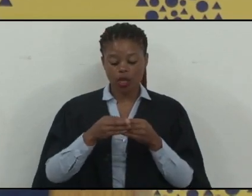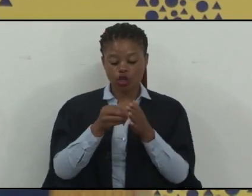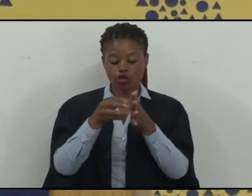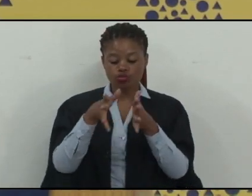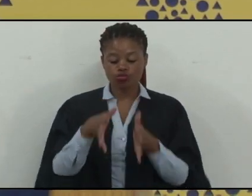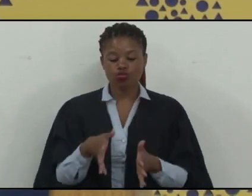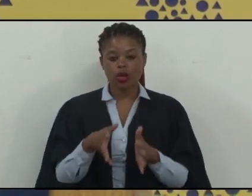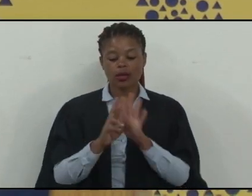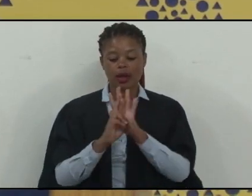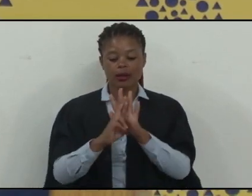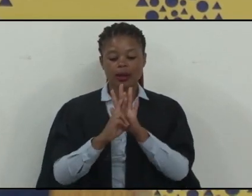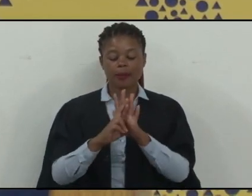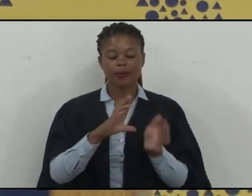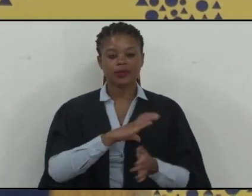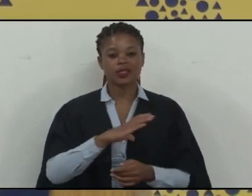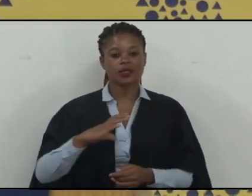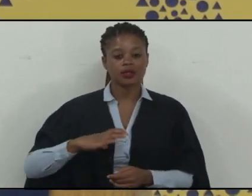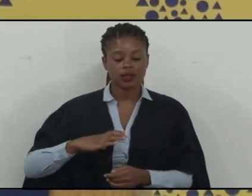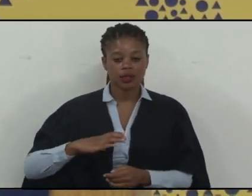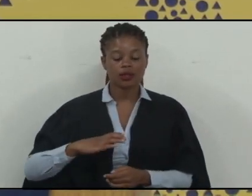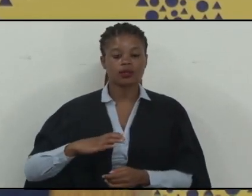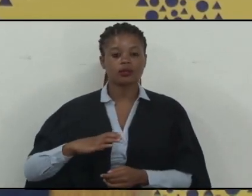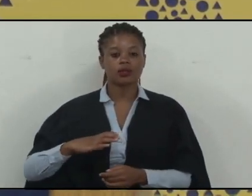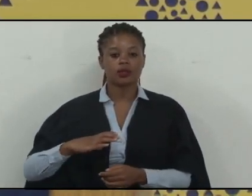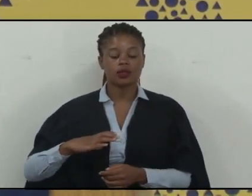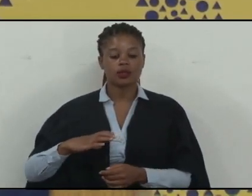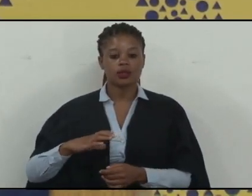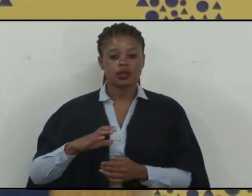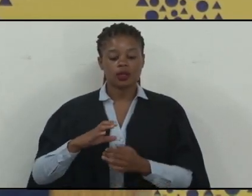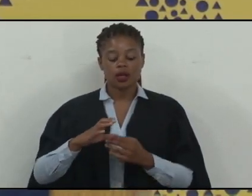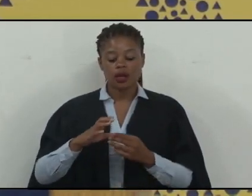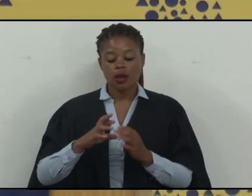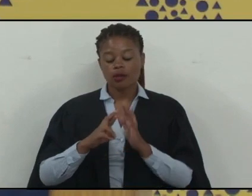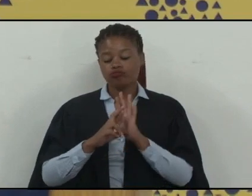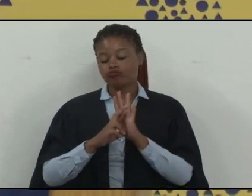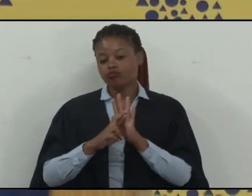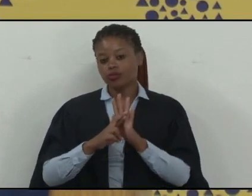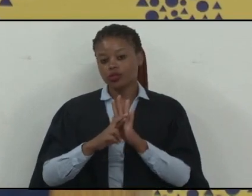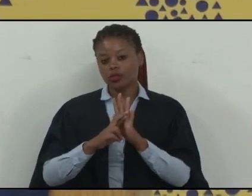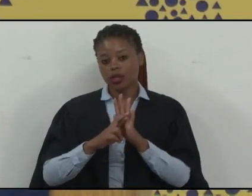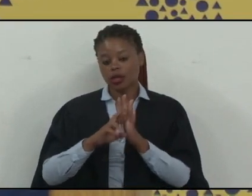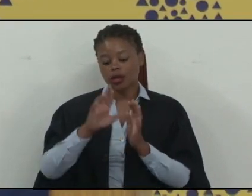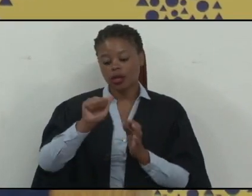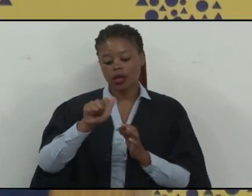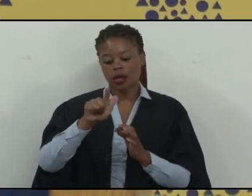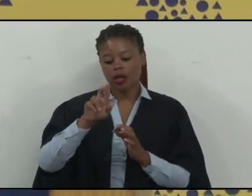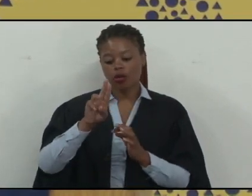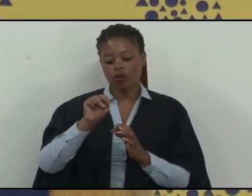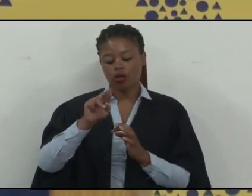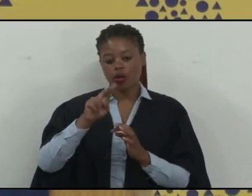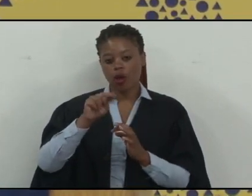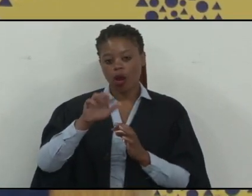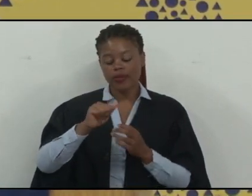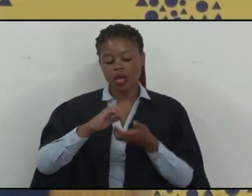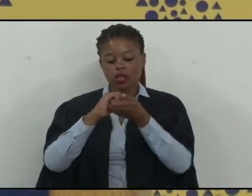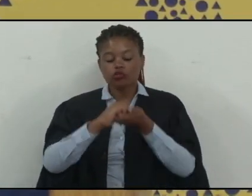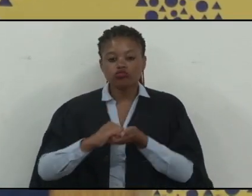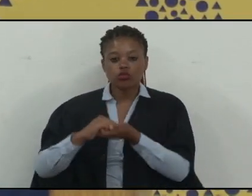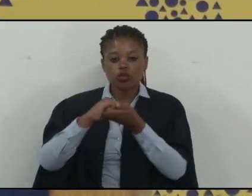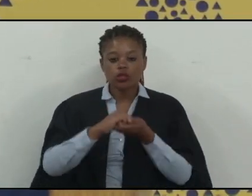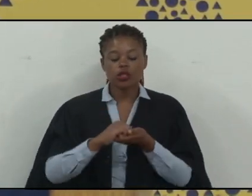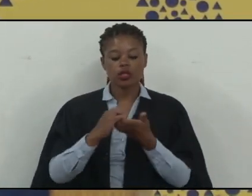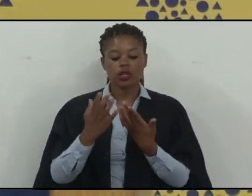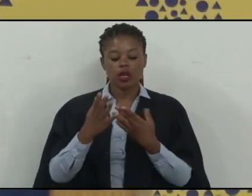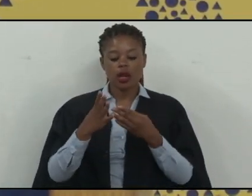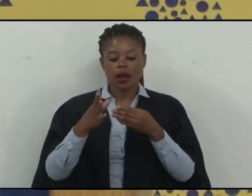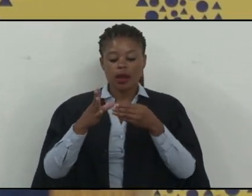Representative Council, President of the Alumni Association and Alumni, members of the